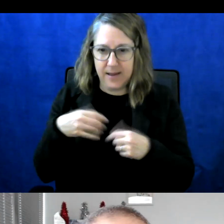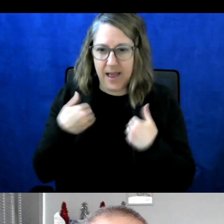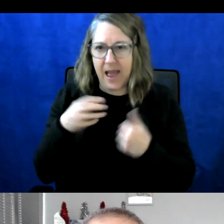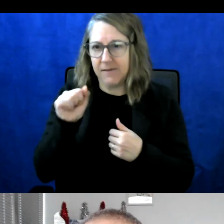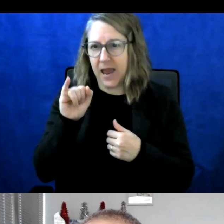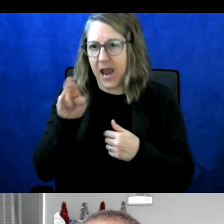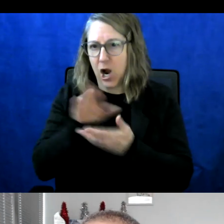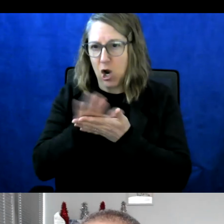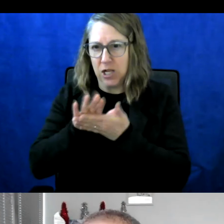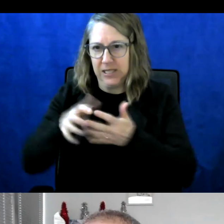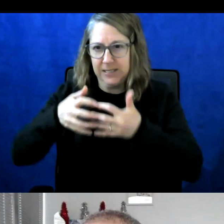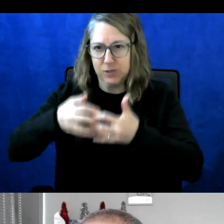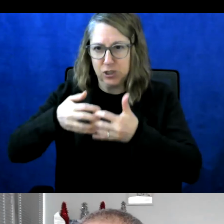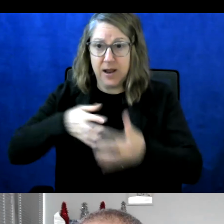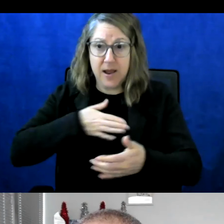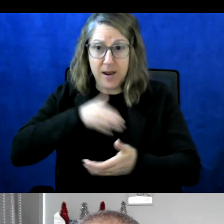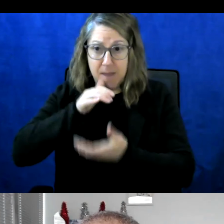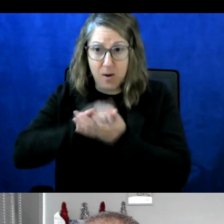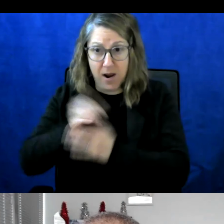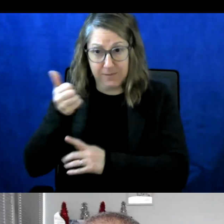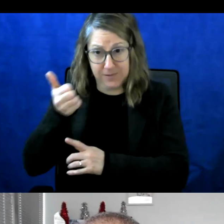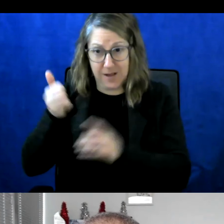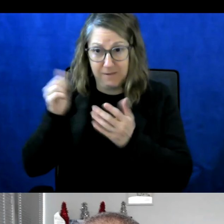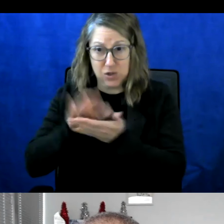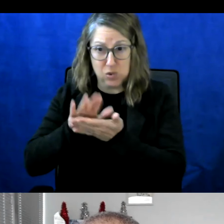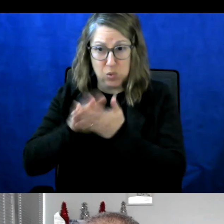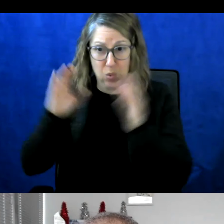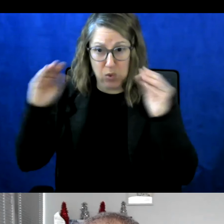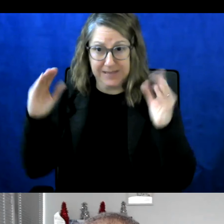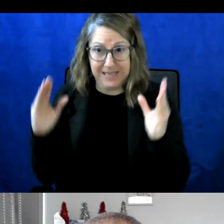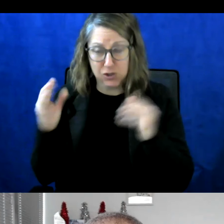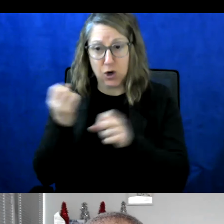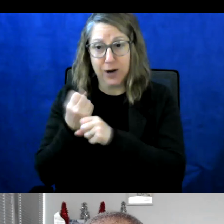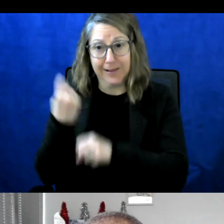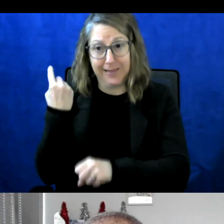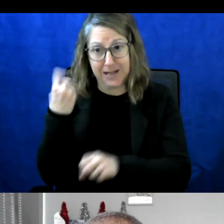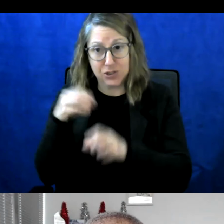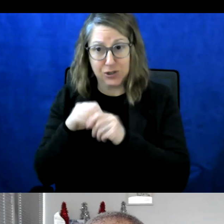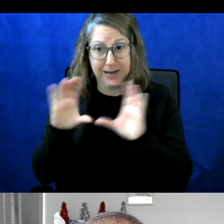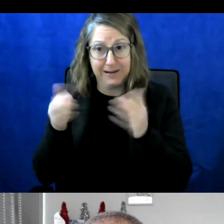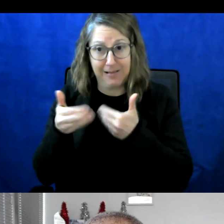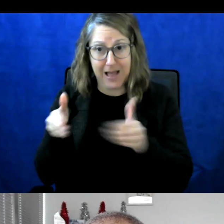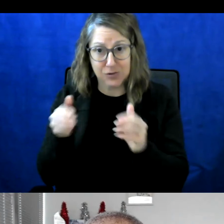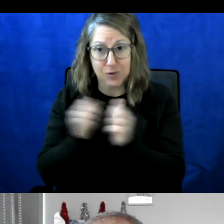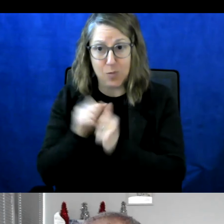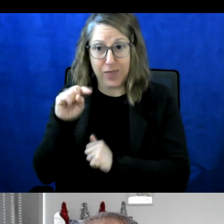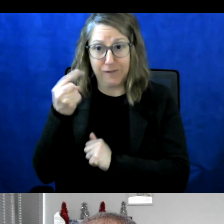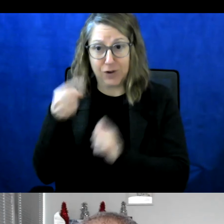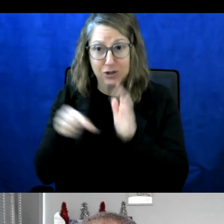cleaner. My wife is a school teacher. You know, last year she was in a classroom with first